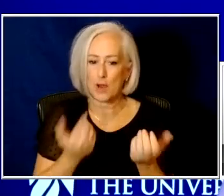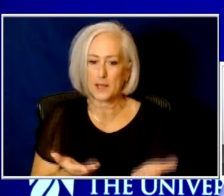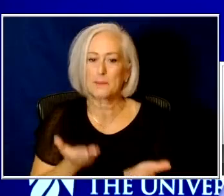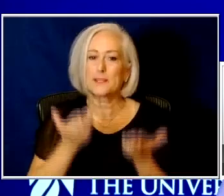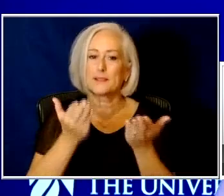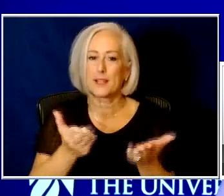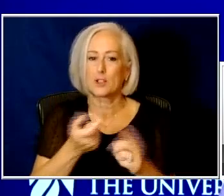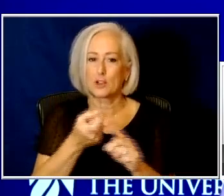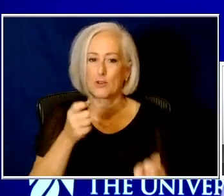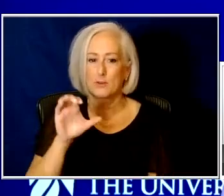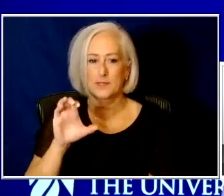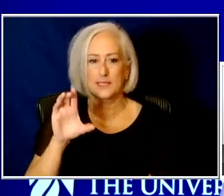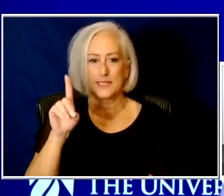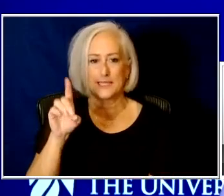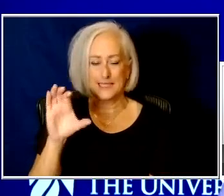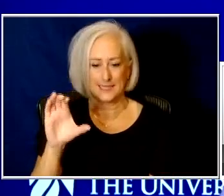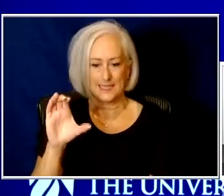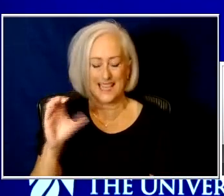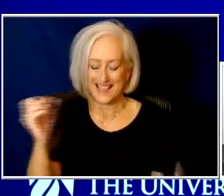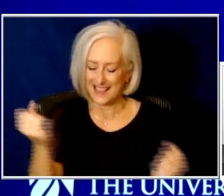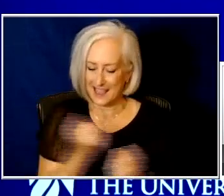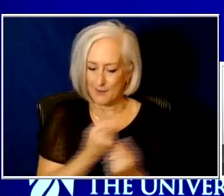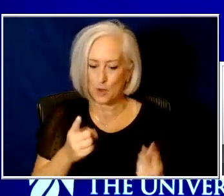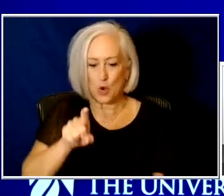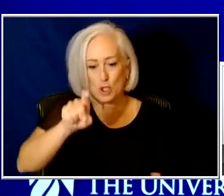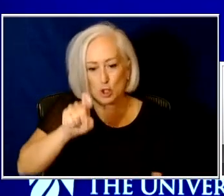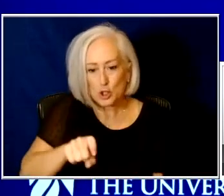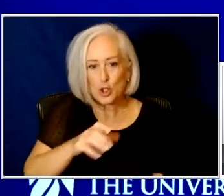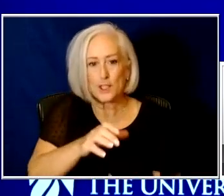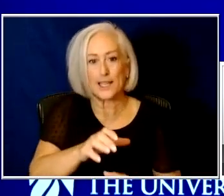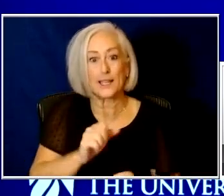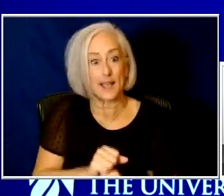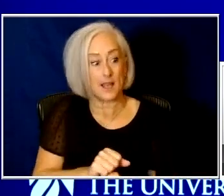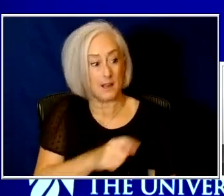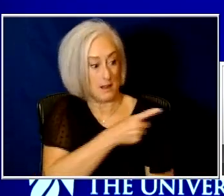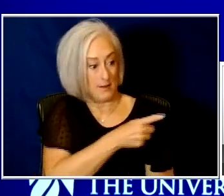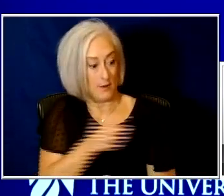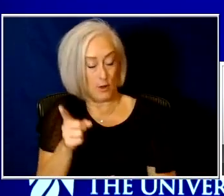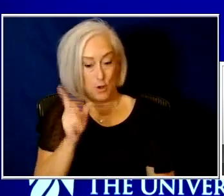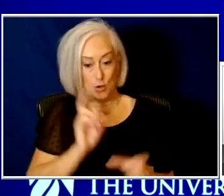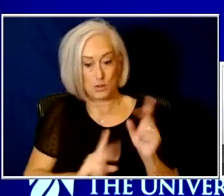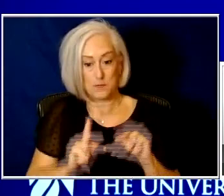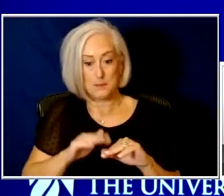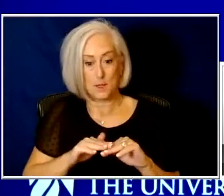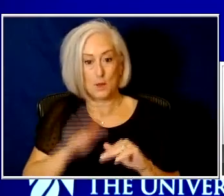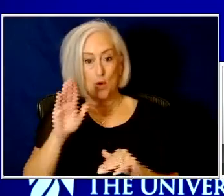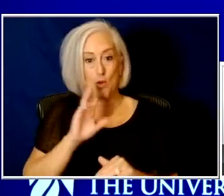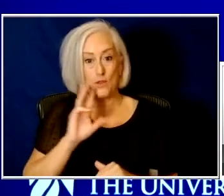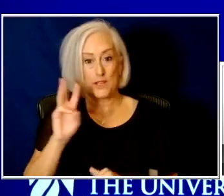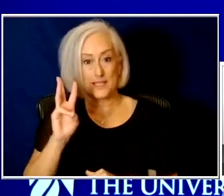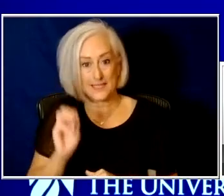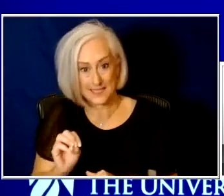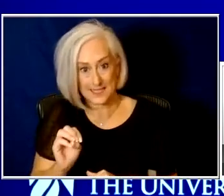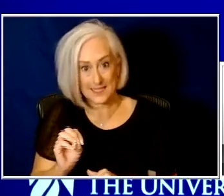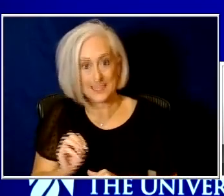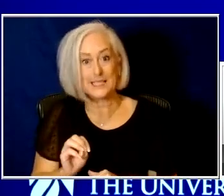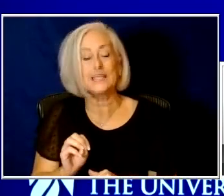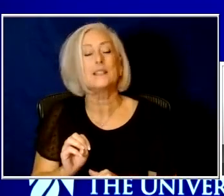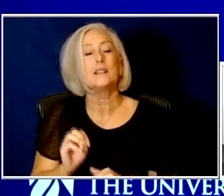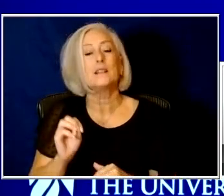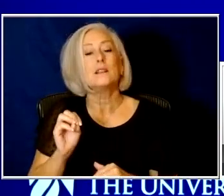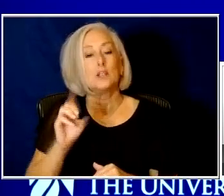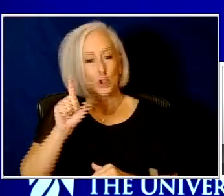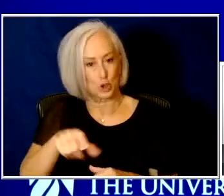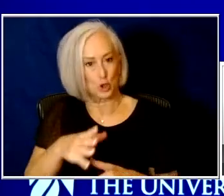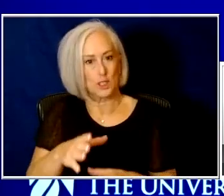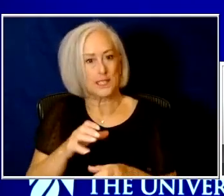should be getting it. Those at highest risk, especially those above 60 or 65, those with comorbidities, they haven't had